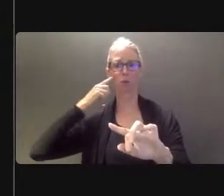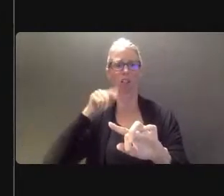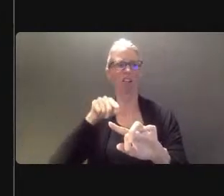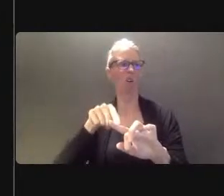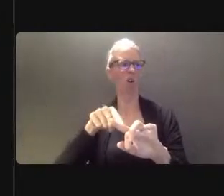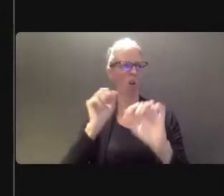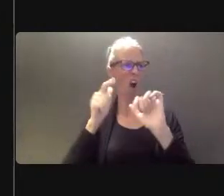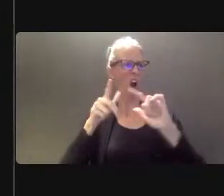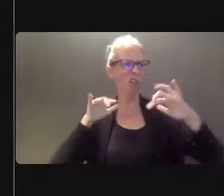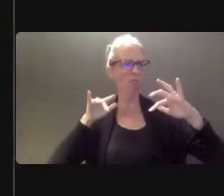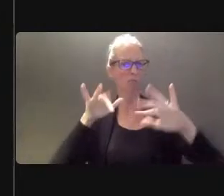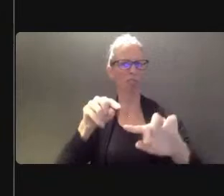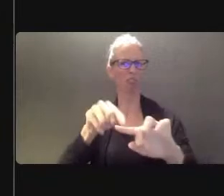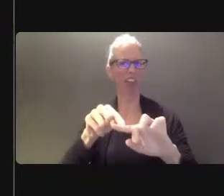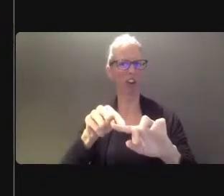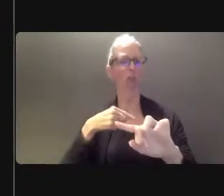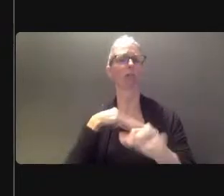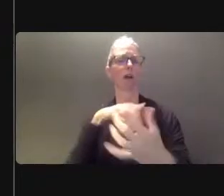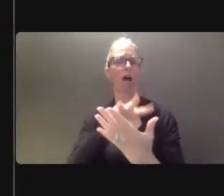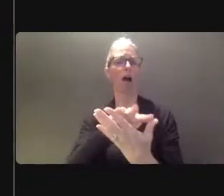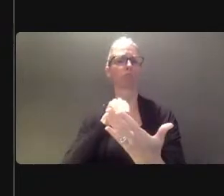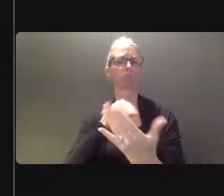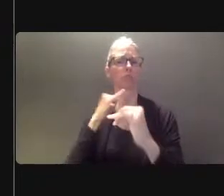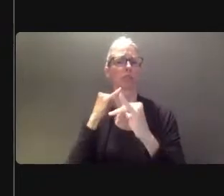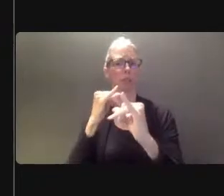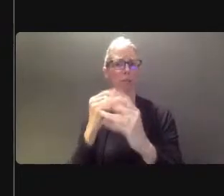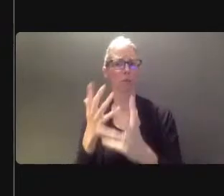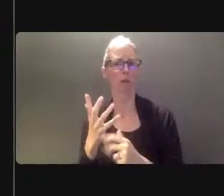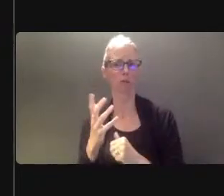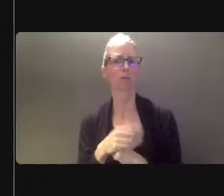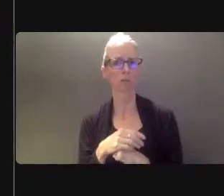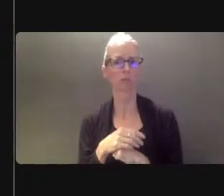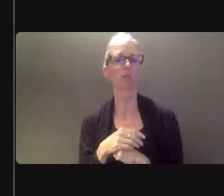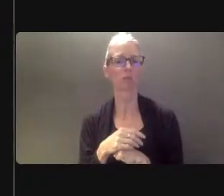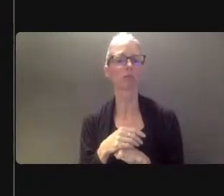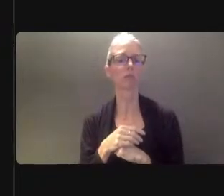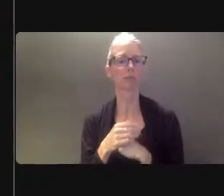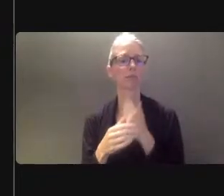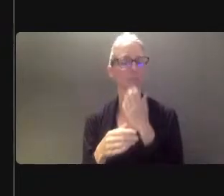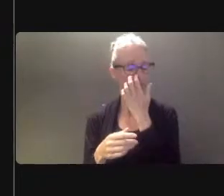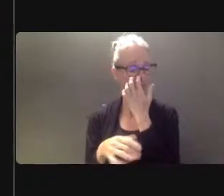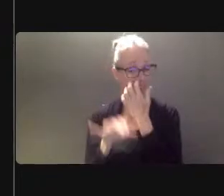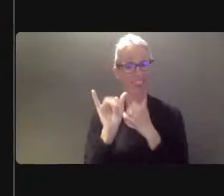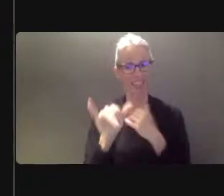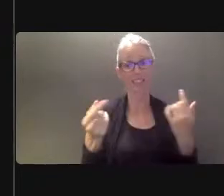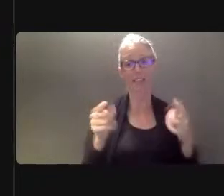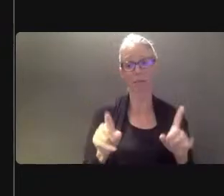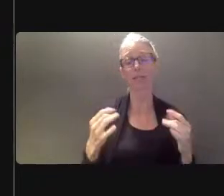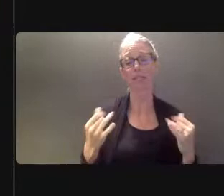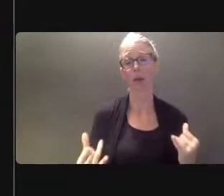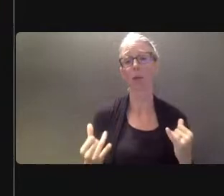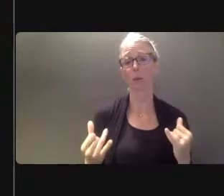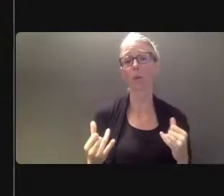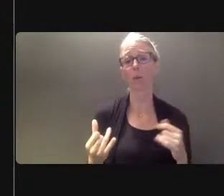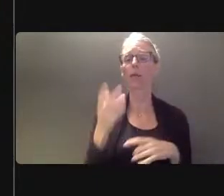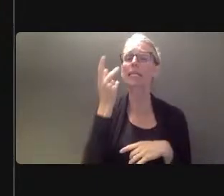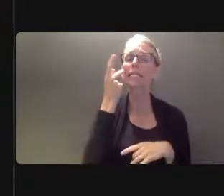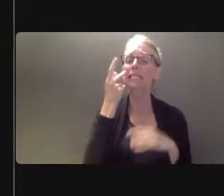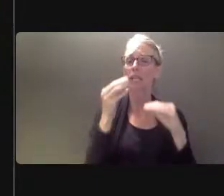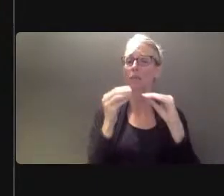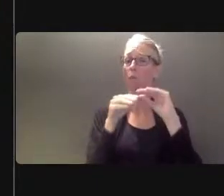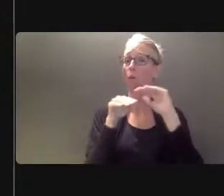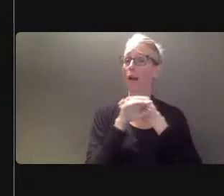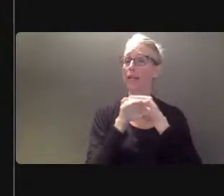I think it is, as I mentioned, whether it is a bit of a movement that is happening, that we're seeing a lot more accessible